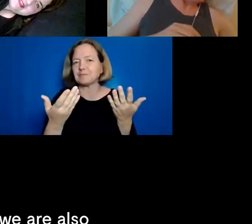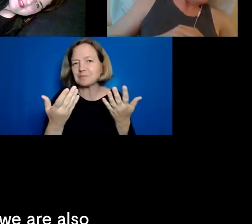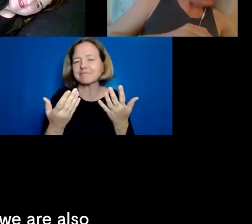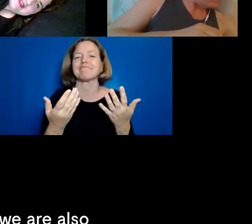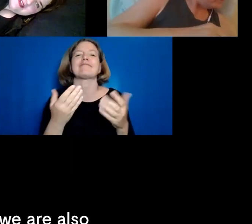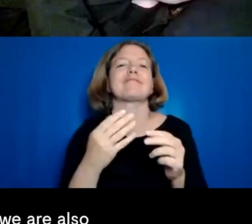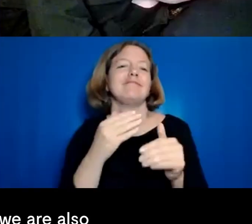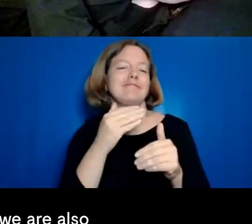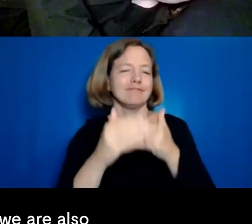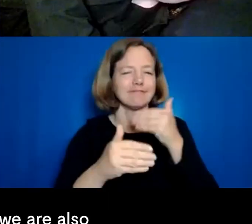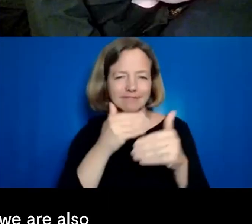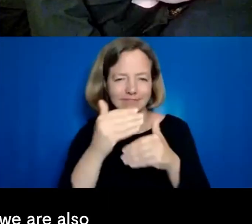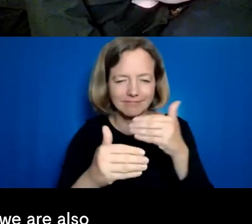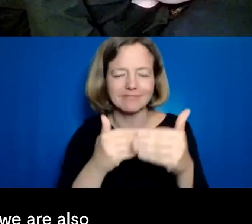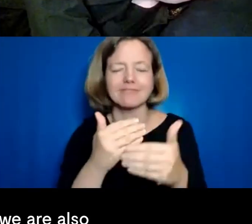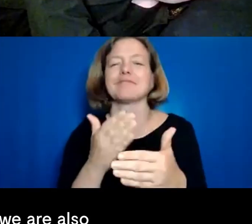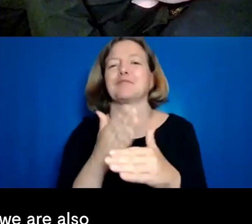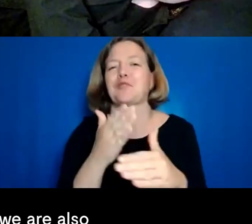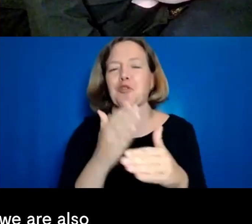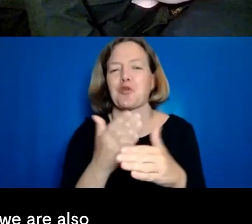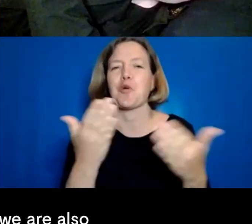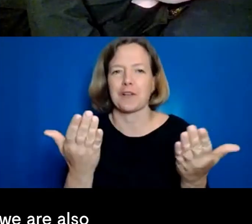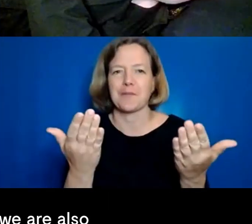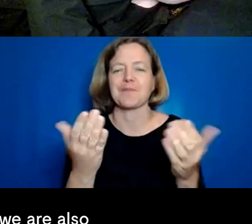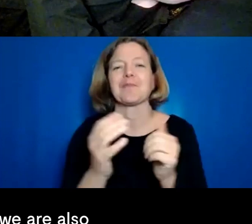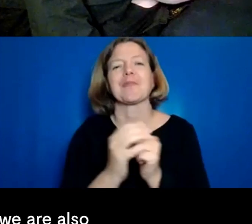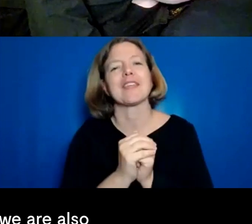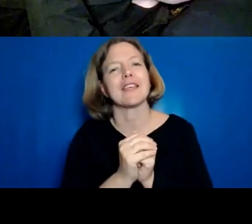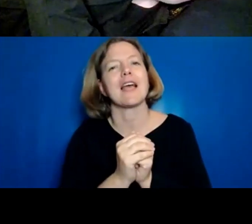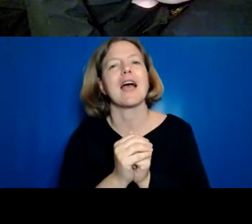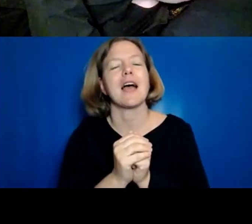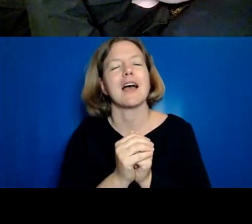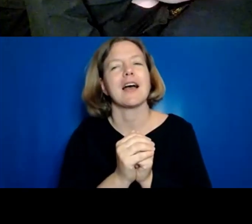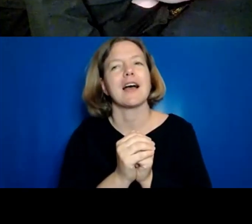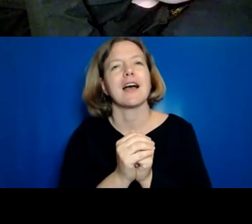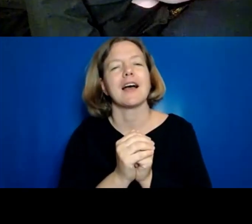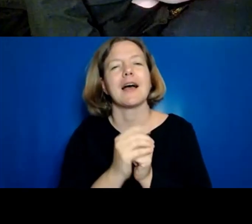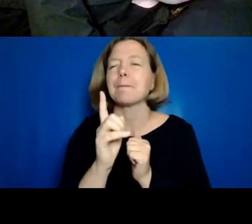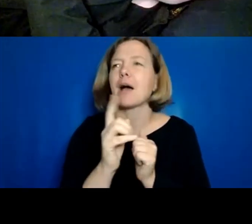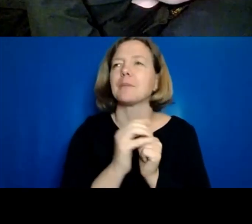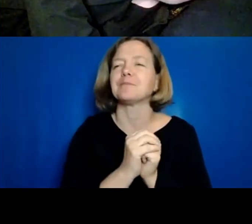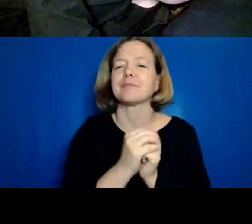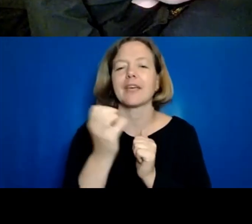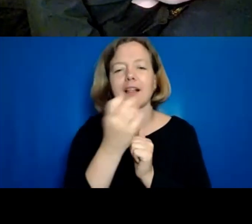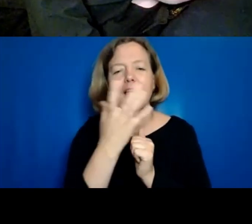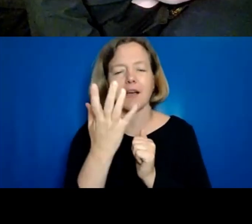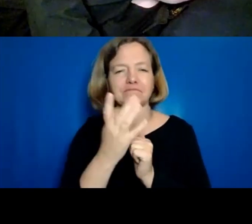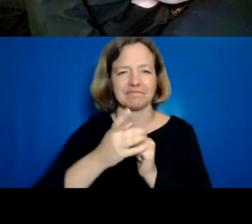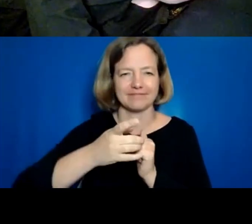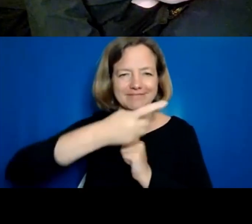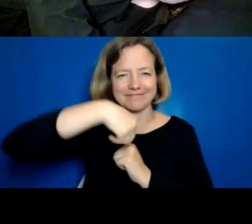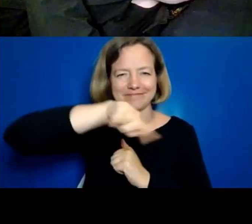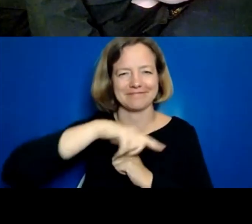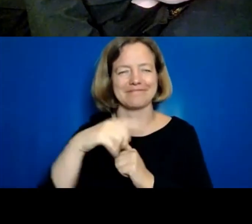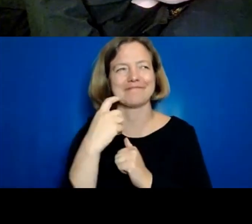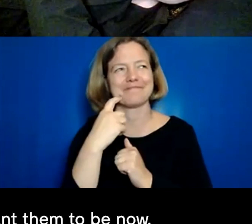I think we are also kind of at the way of, okay, but how do we want to be